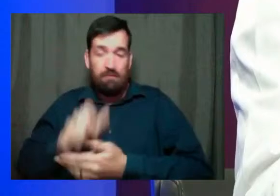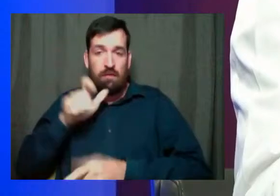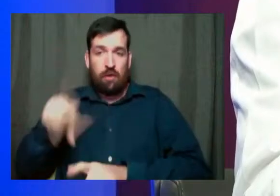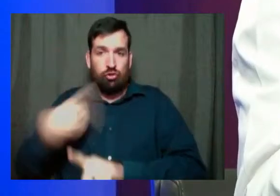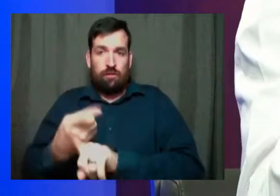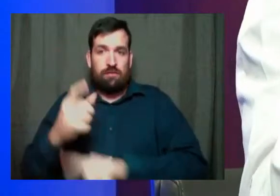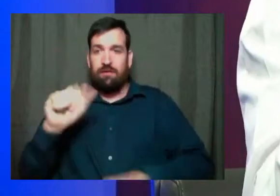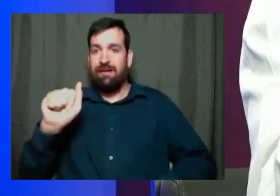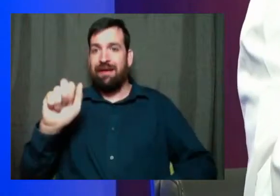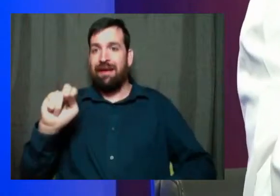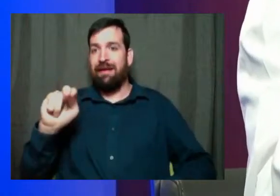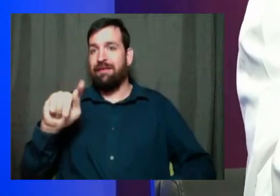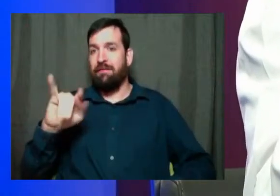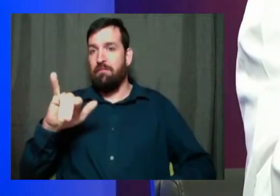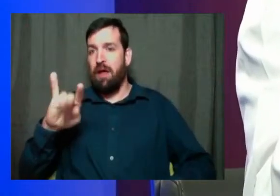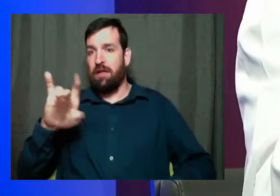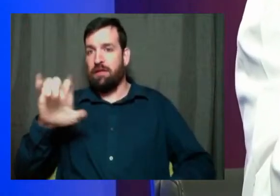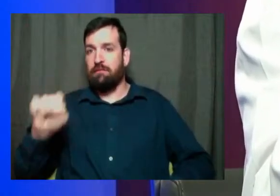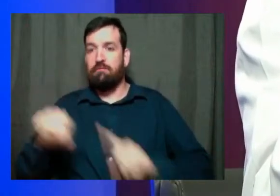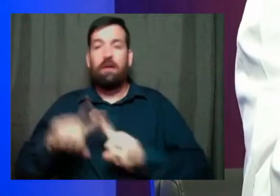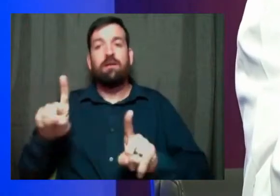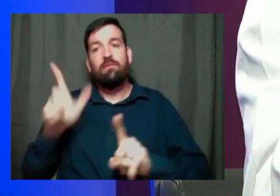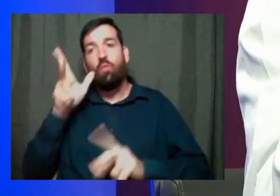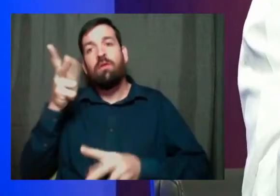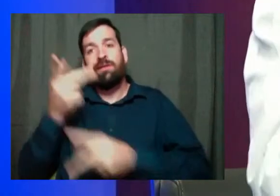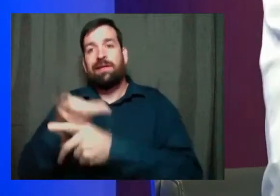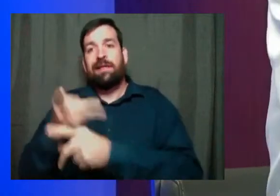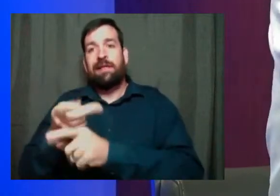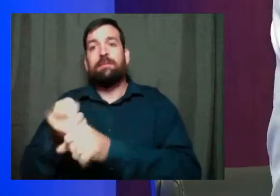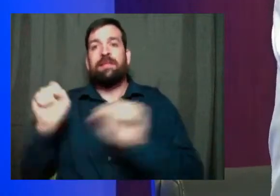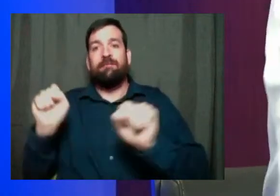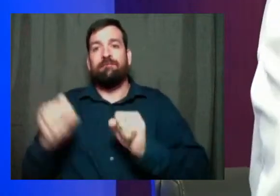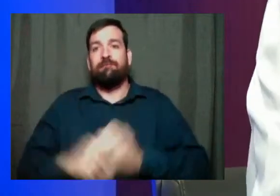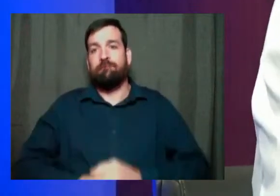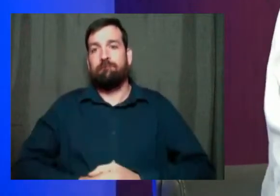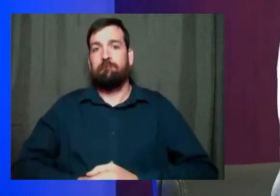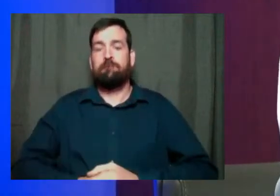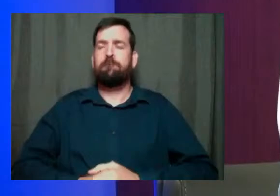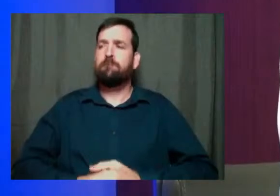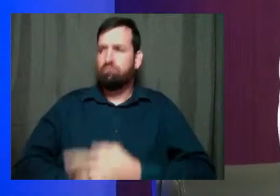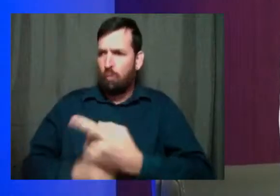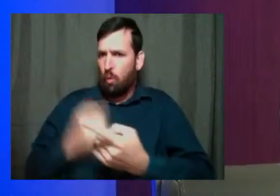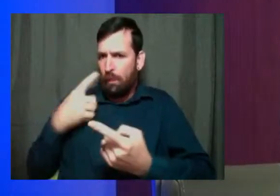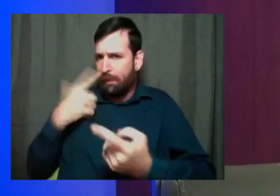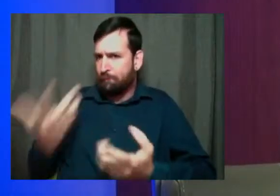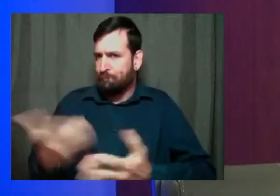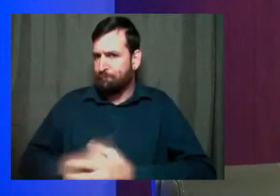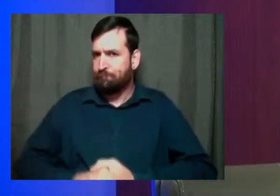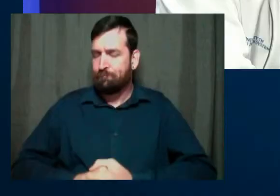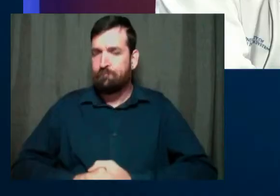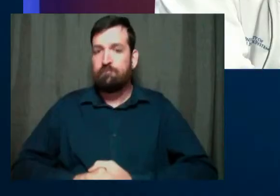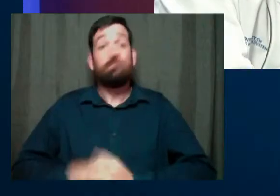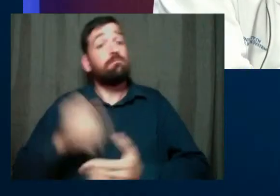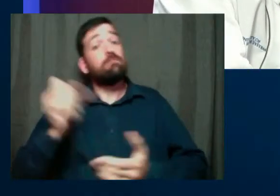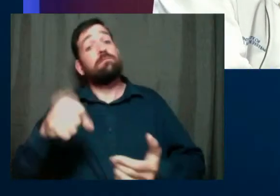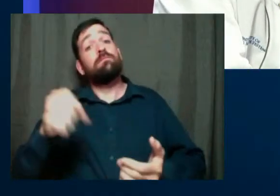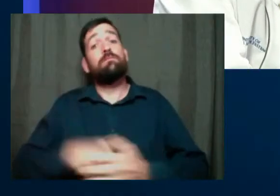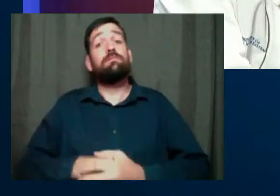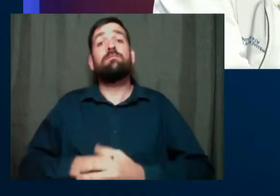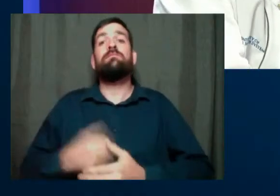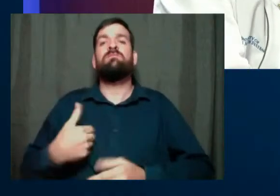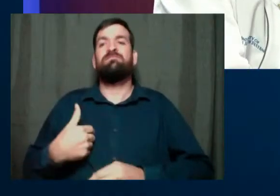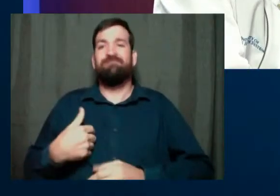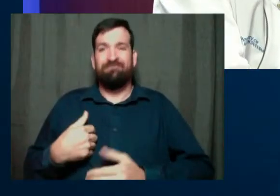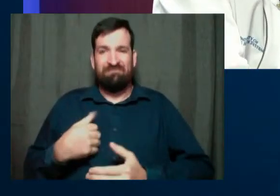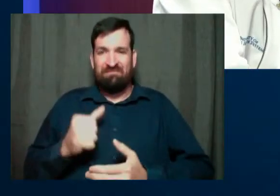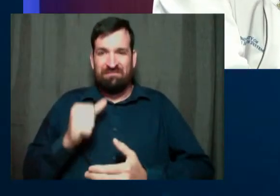layers of vaccination, will help keep you safe against the Omicron variant. So Hawkeye, what are you reading? Yeah, absolutely. So we know very little about the